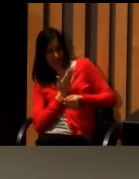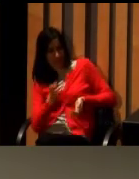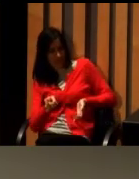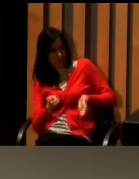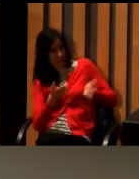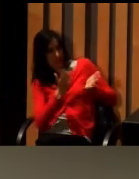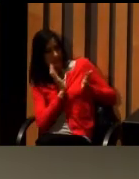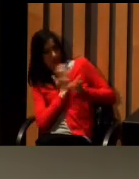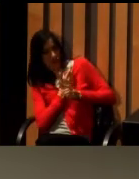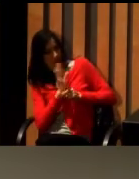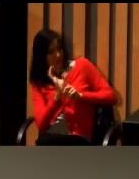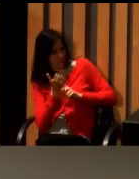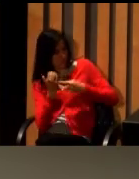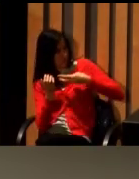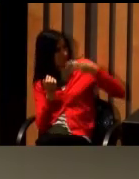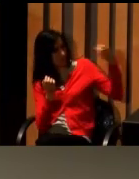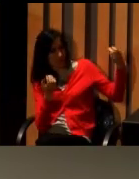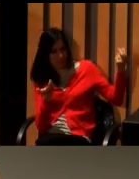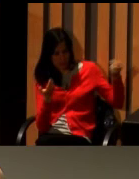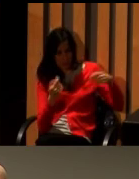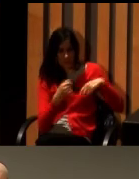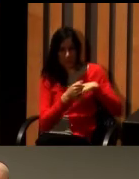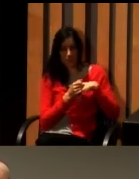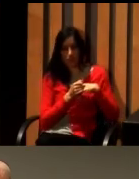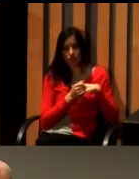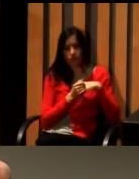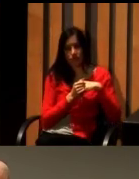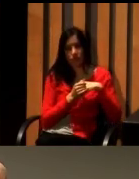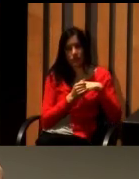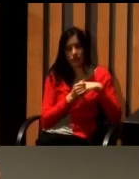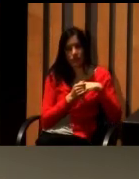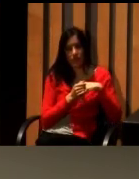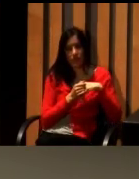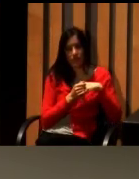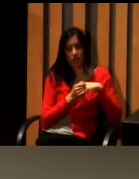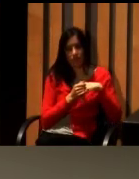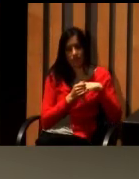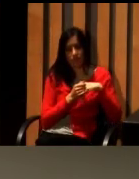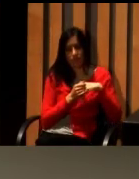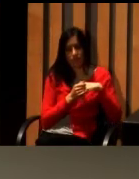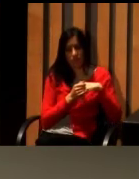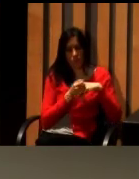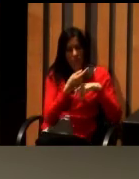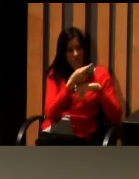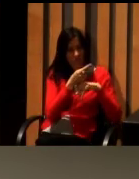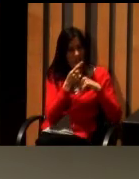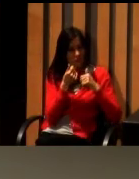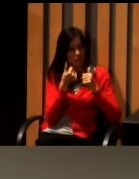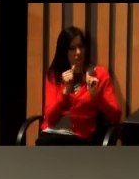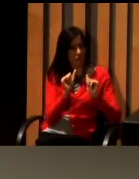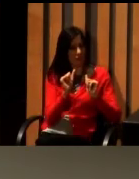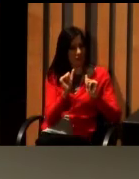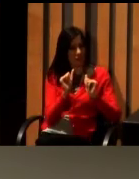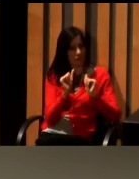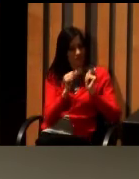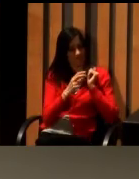is all of these things seeks to take away our humanity.